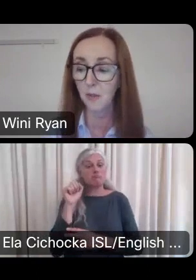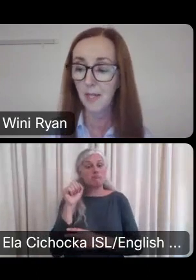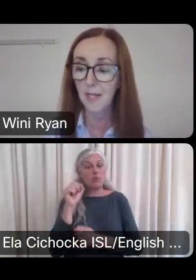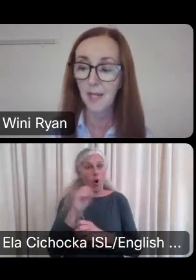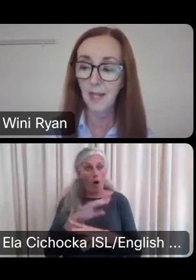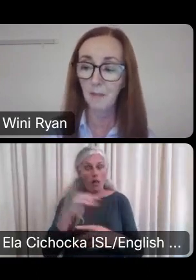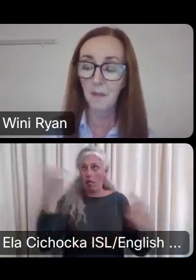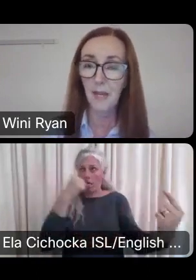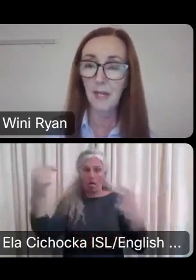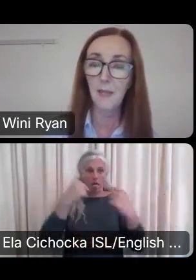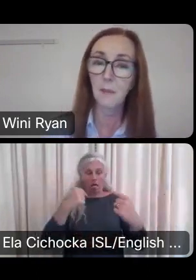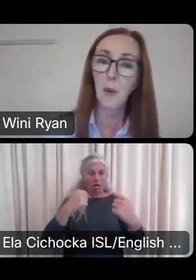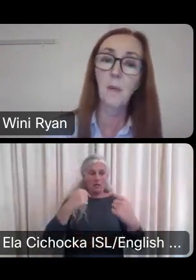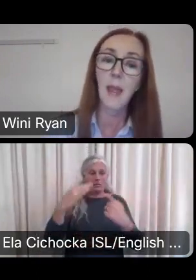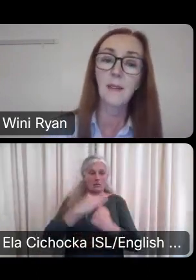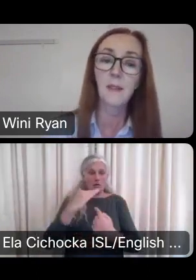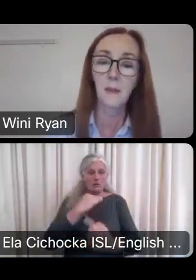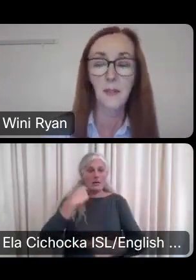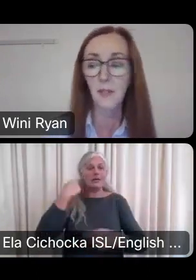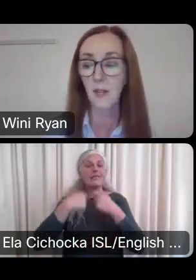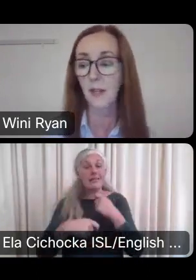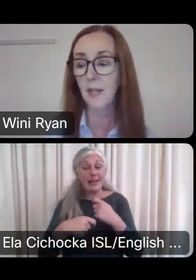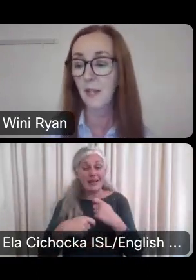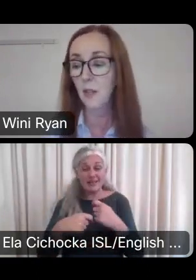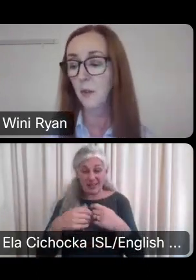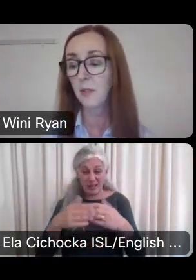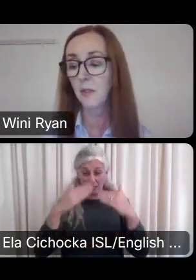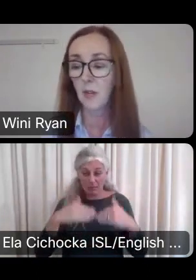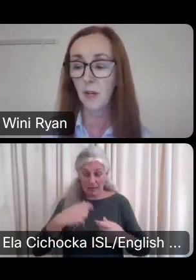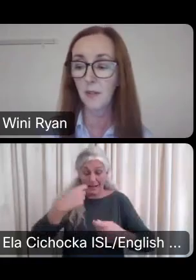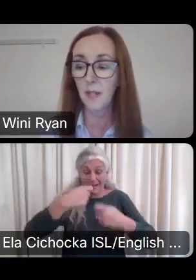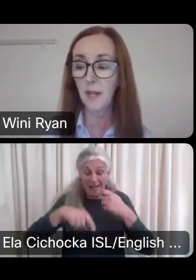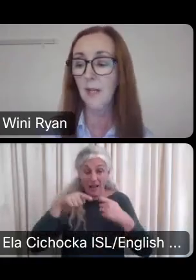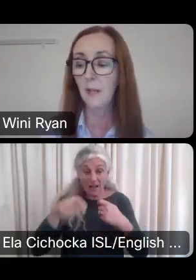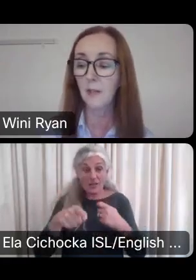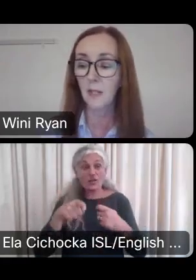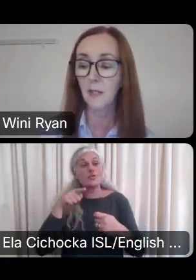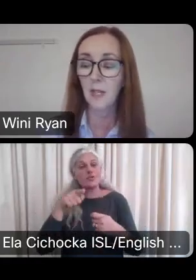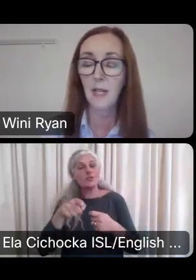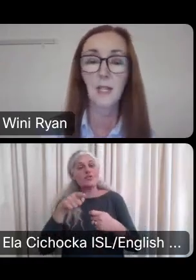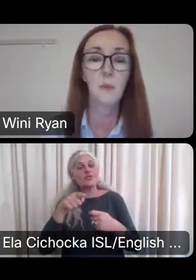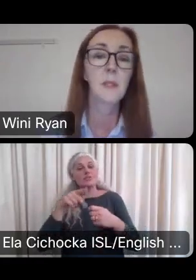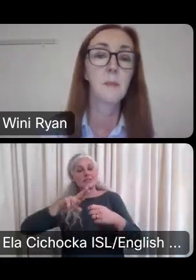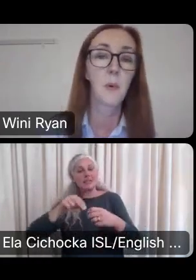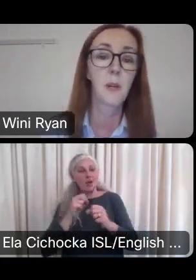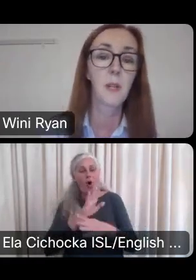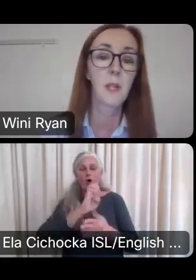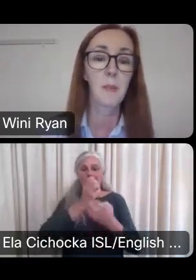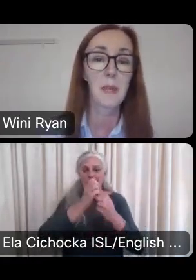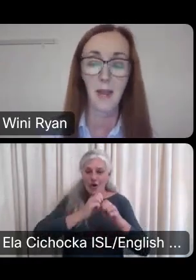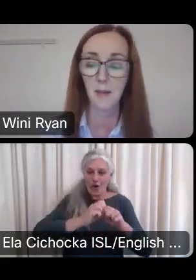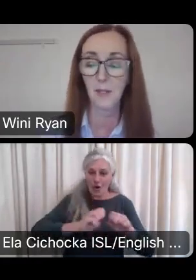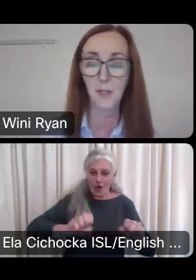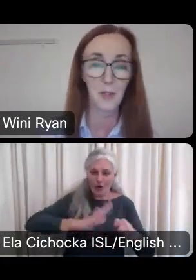on you. Then the poem ends with this line: yours is the earth and everything that's in it, and what's more, you'll